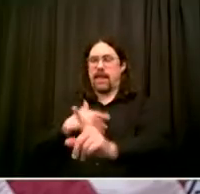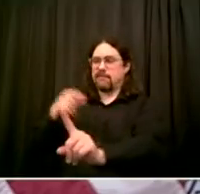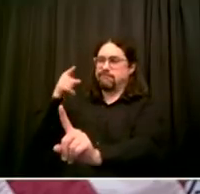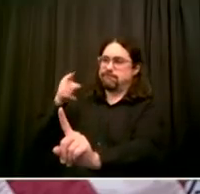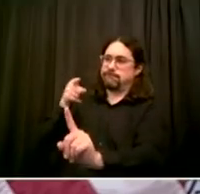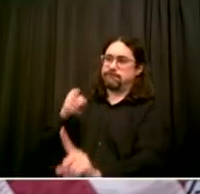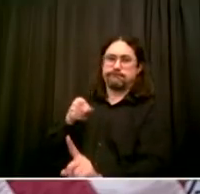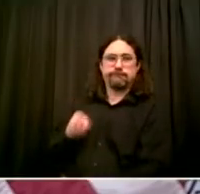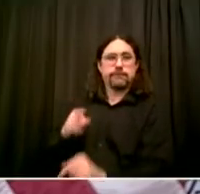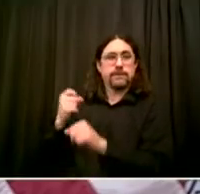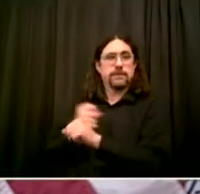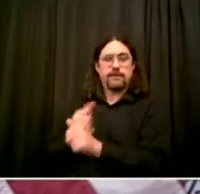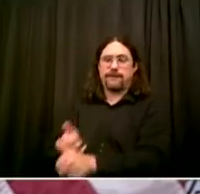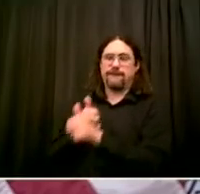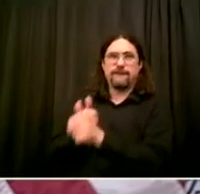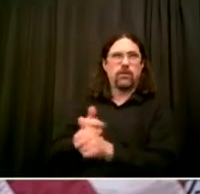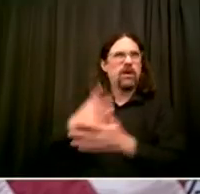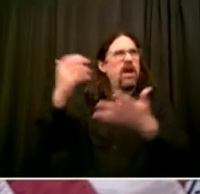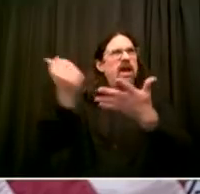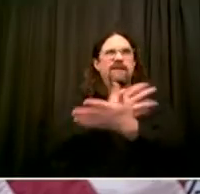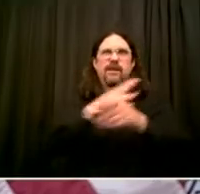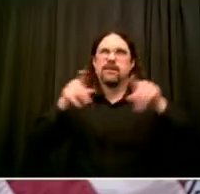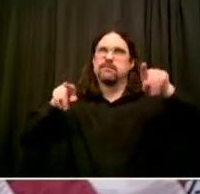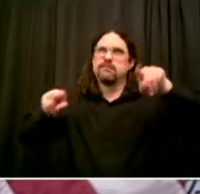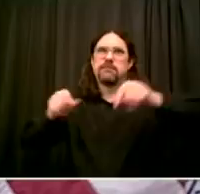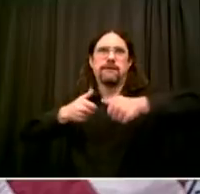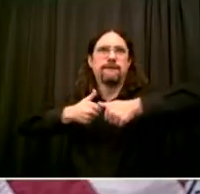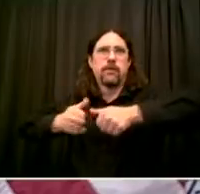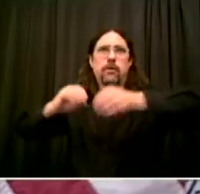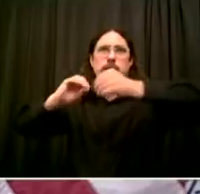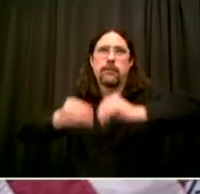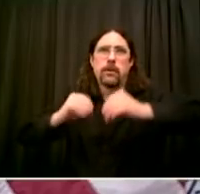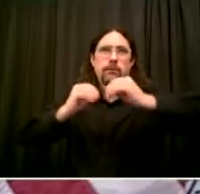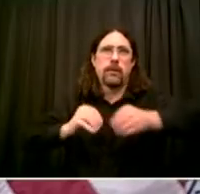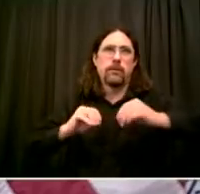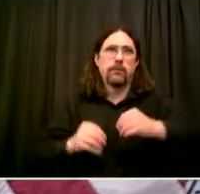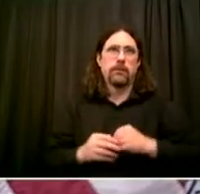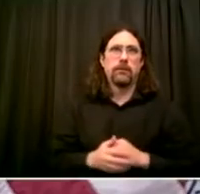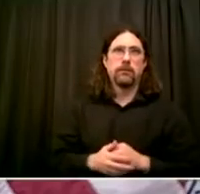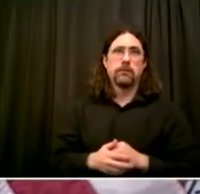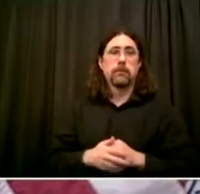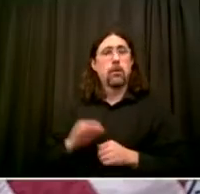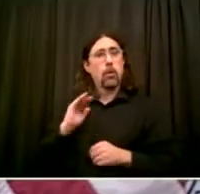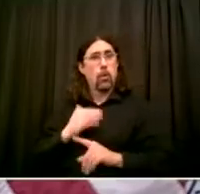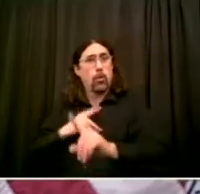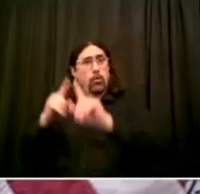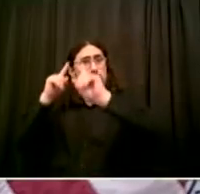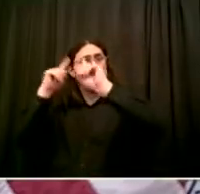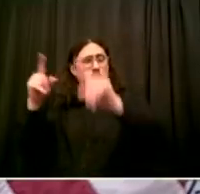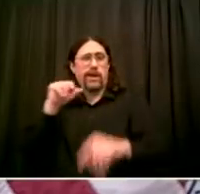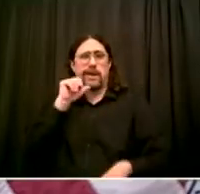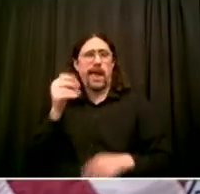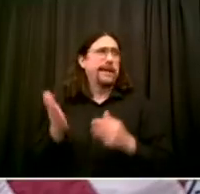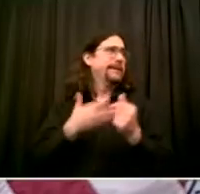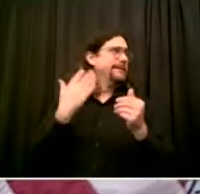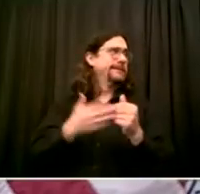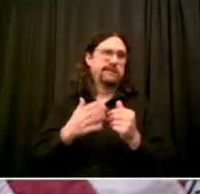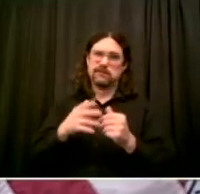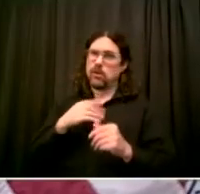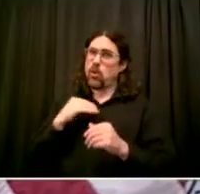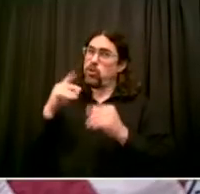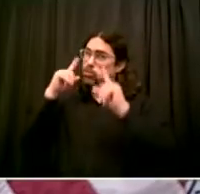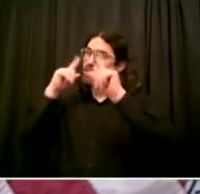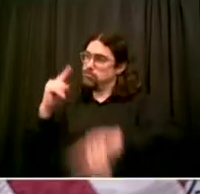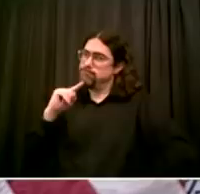to setting that high bar. Now, as you open up, what we're going to do is, of course, we'll pay